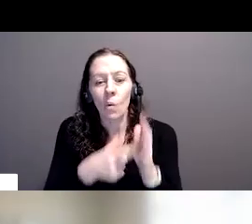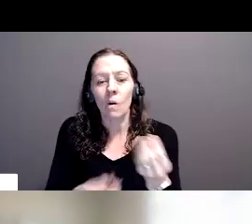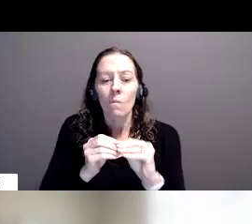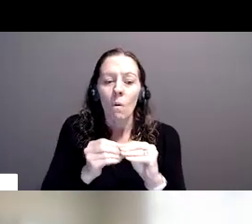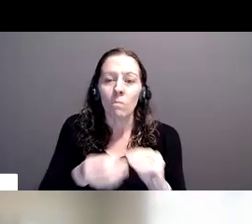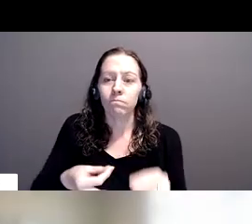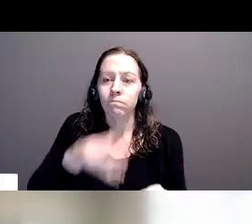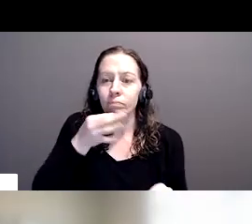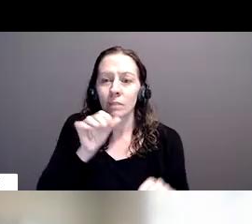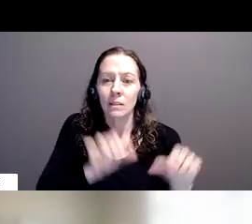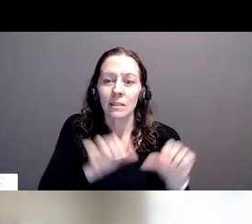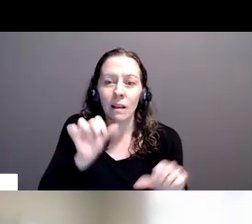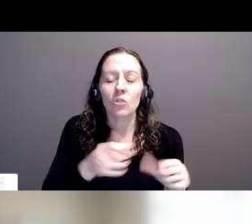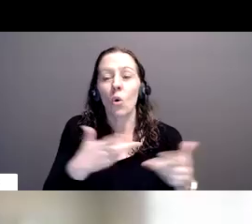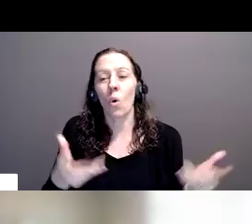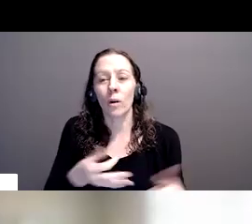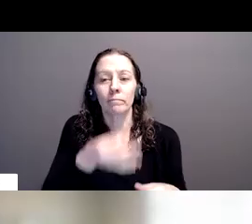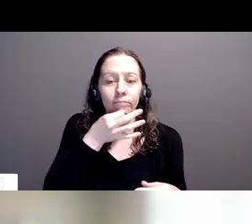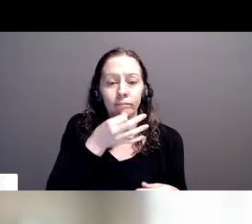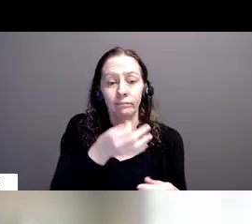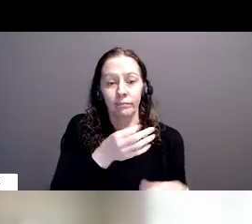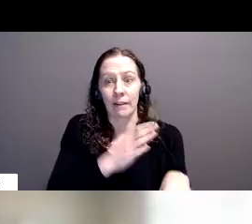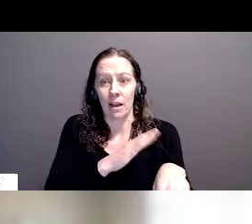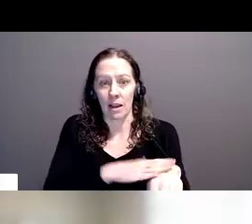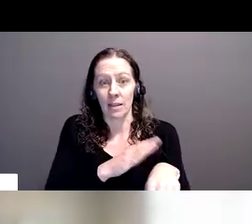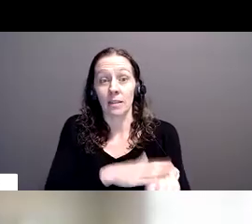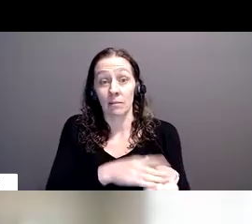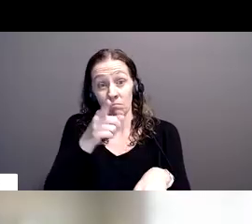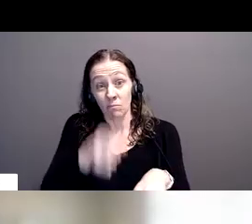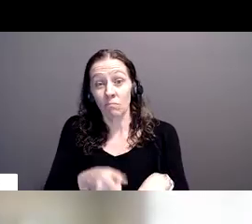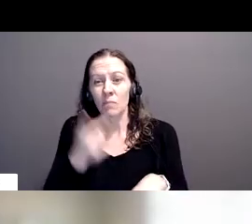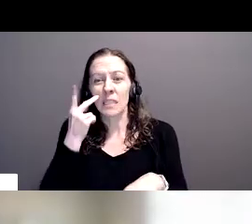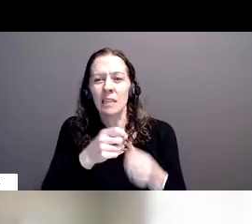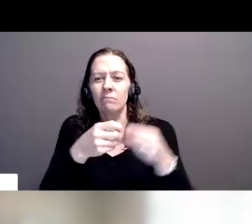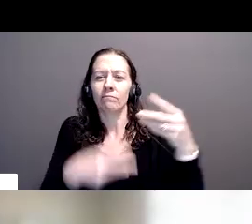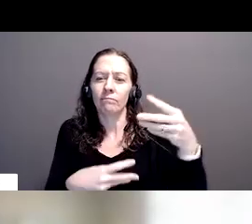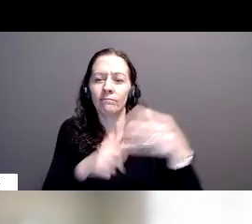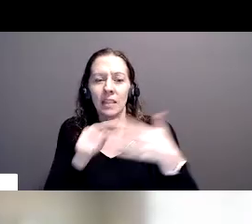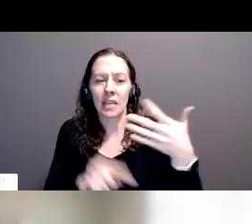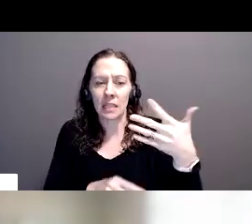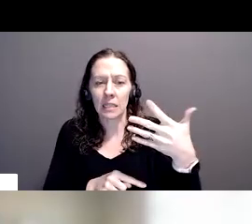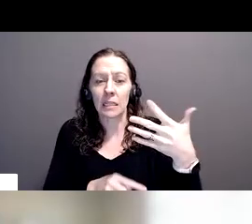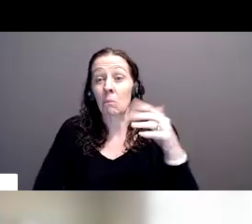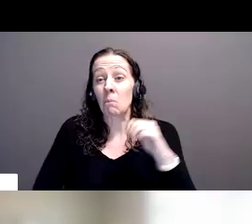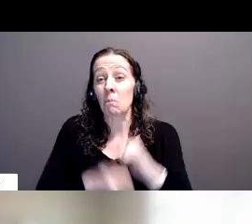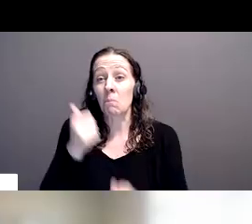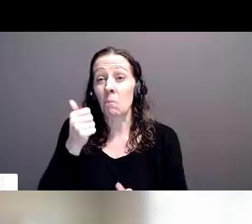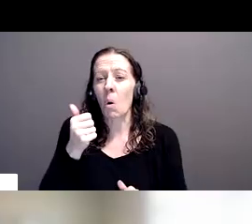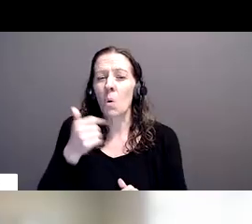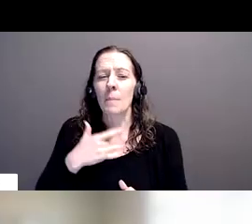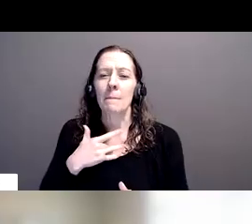you can see, we've got several at the Office of Chief Coroner. Most are more